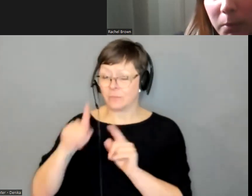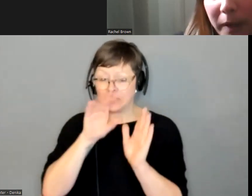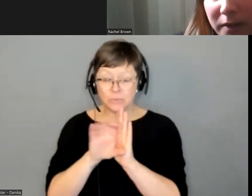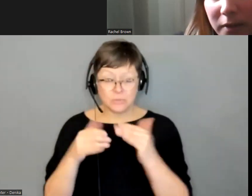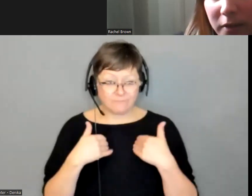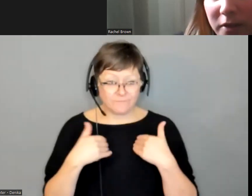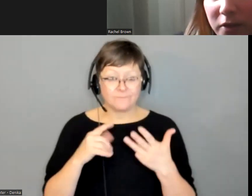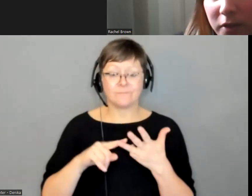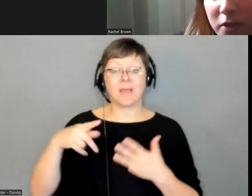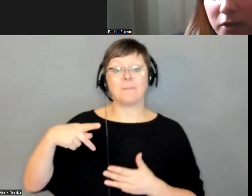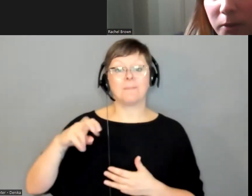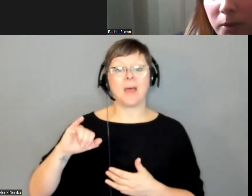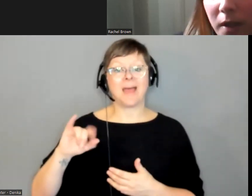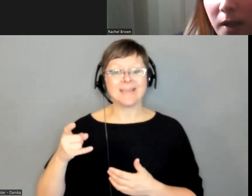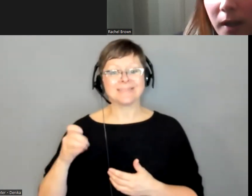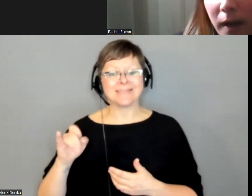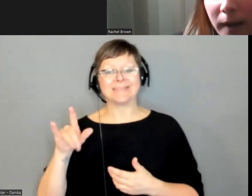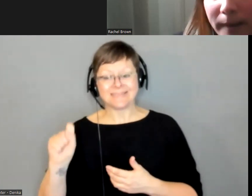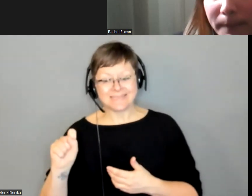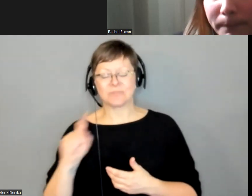Somebody wrote Pexels is good too.